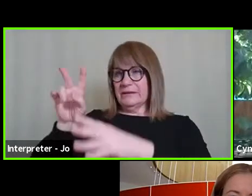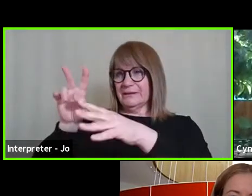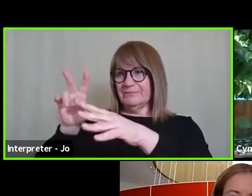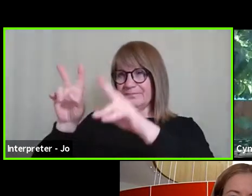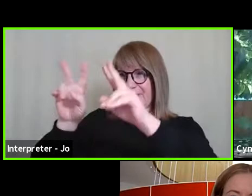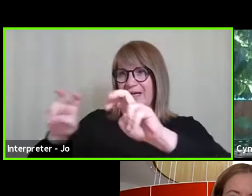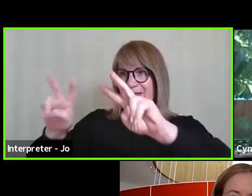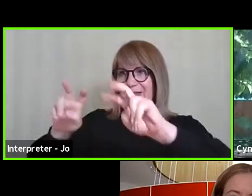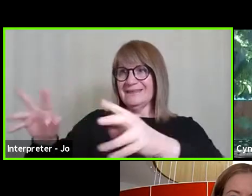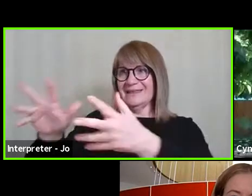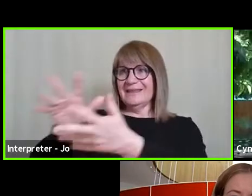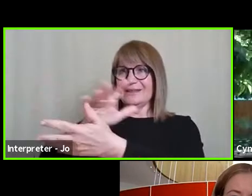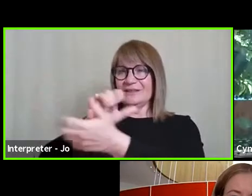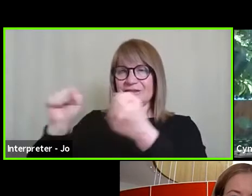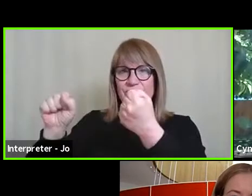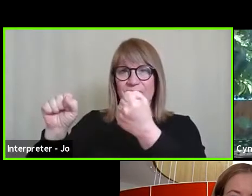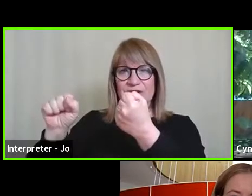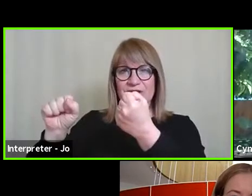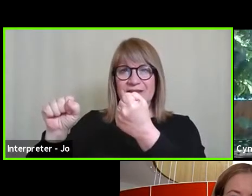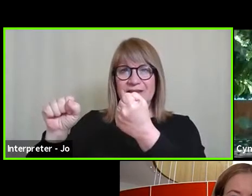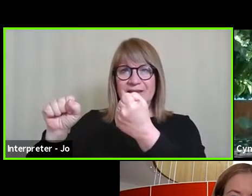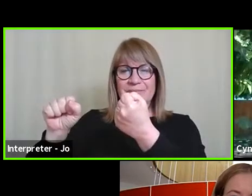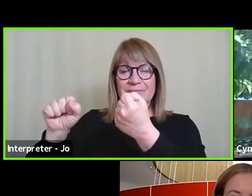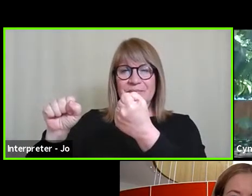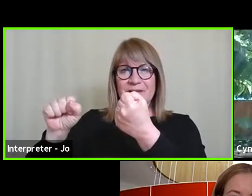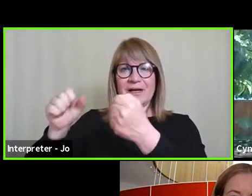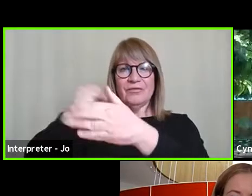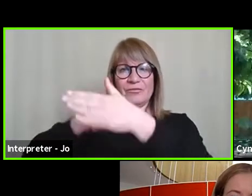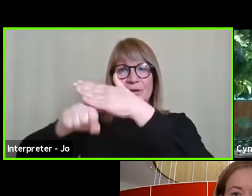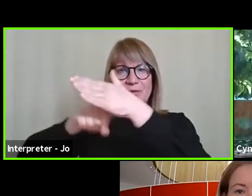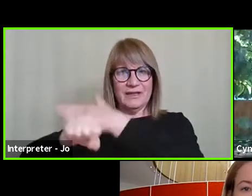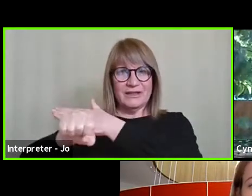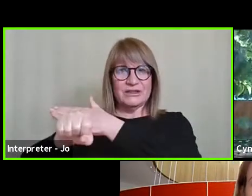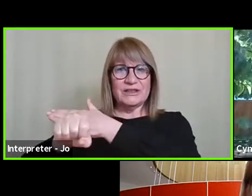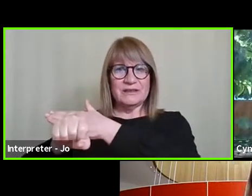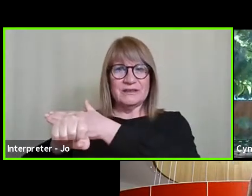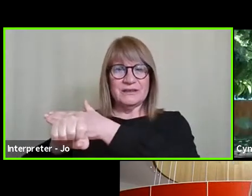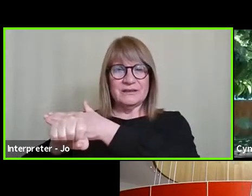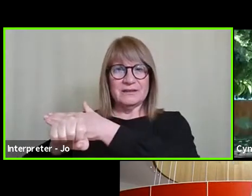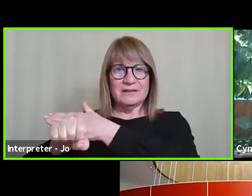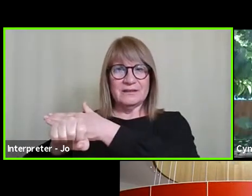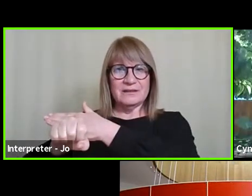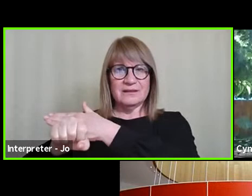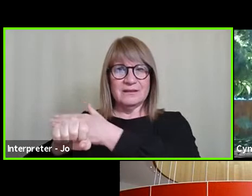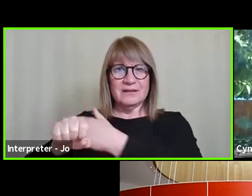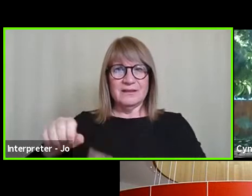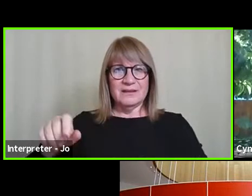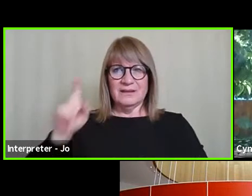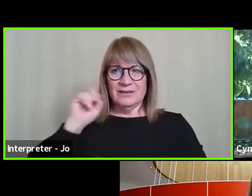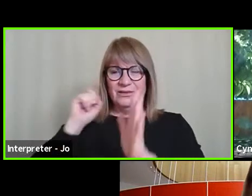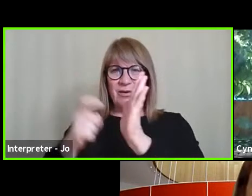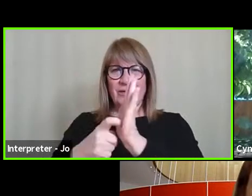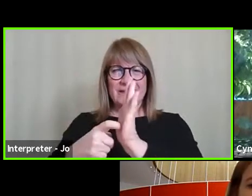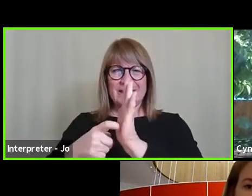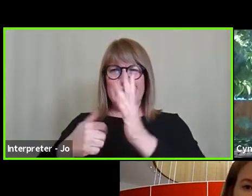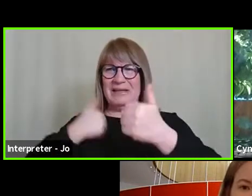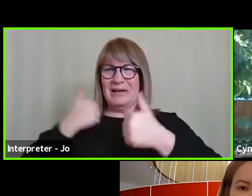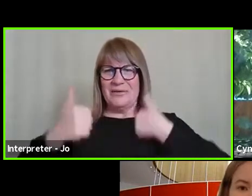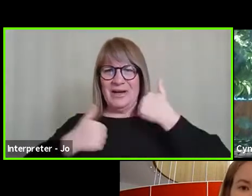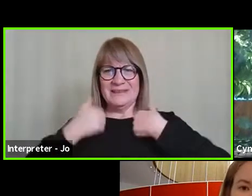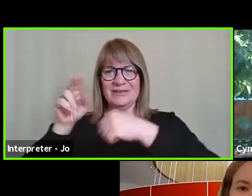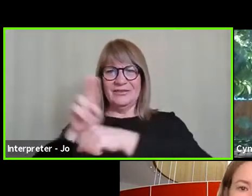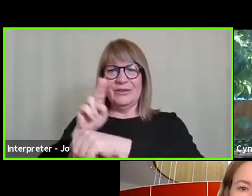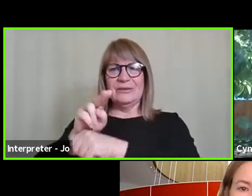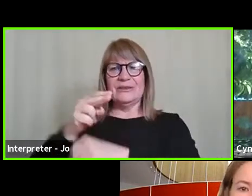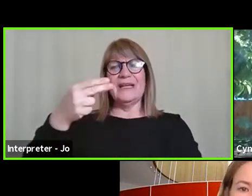capacity which originally started looking at um the sort of aggressive use of hysterectomies as the only